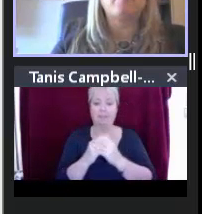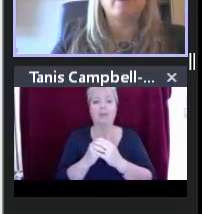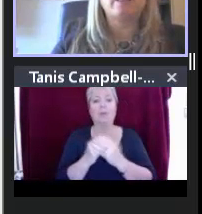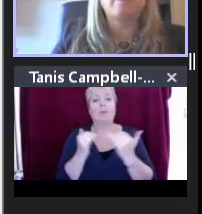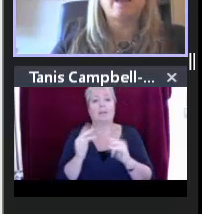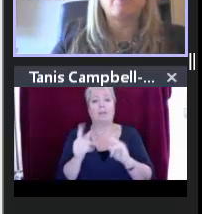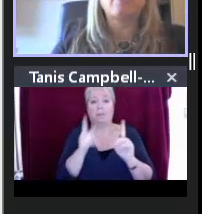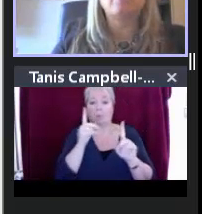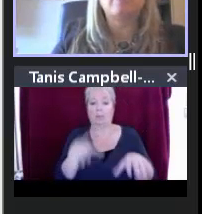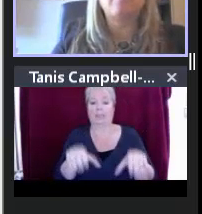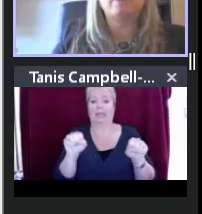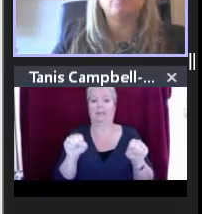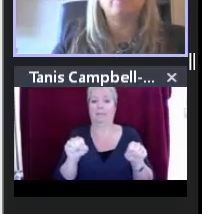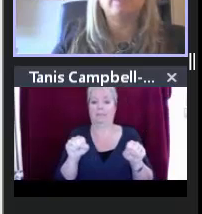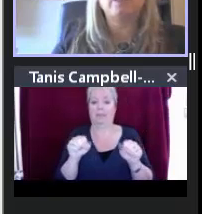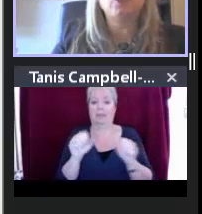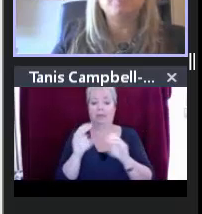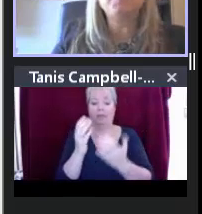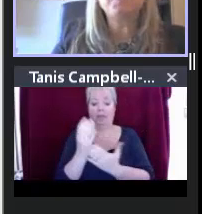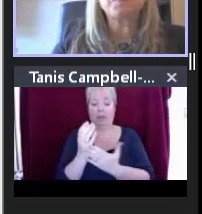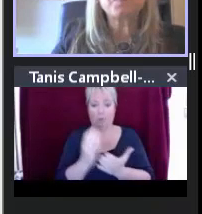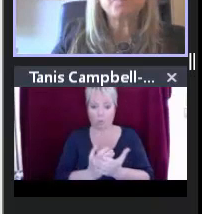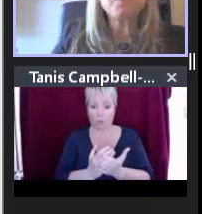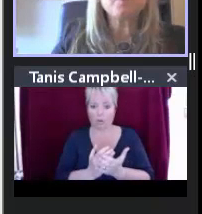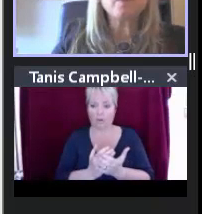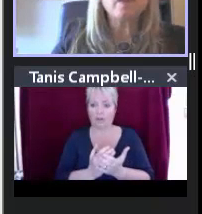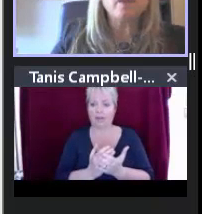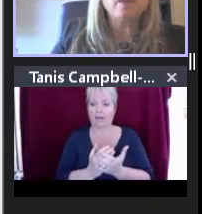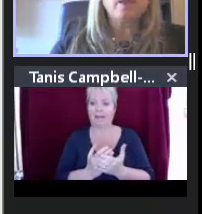that have a marketing background in event coordination.